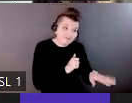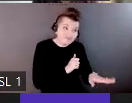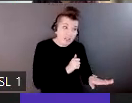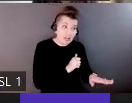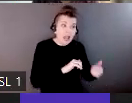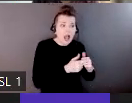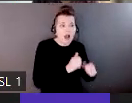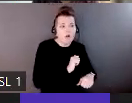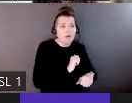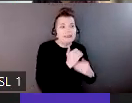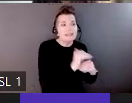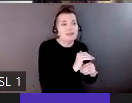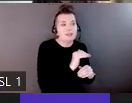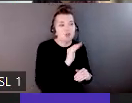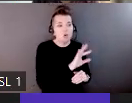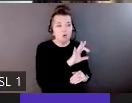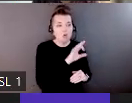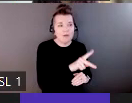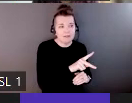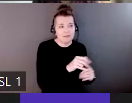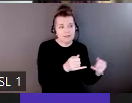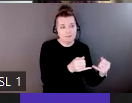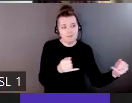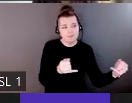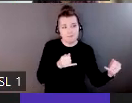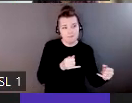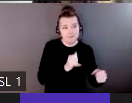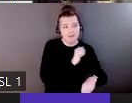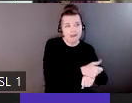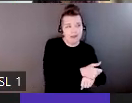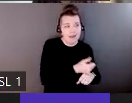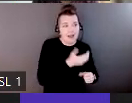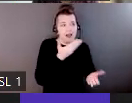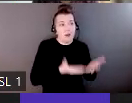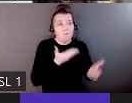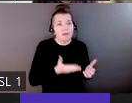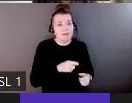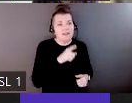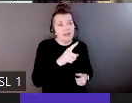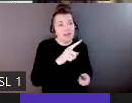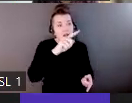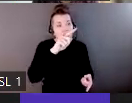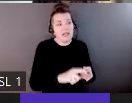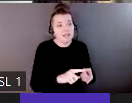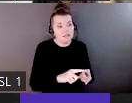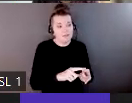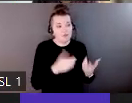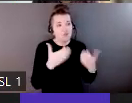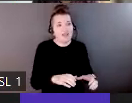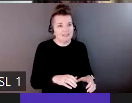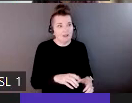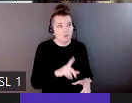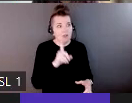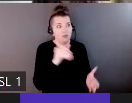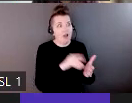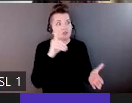we limit the risk? Not thousands for gambling a month, 400 or 500. And in the worst case scenario, know if